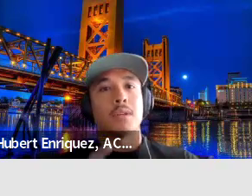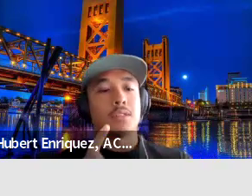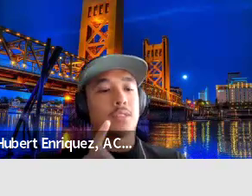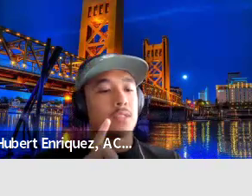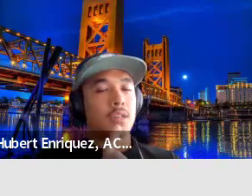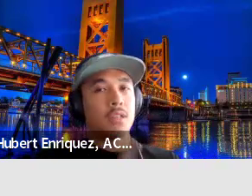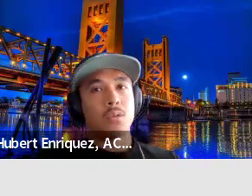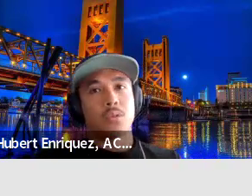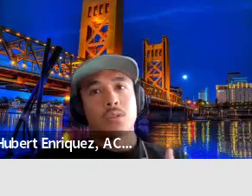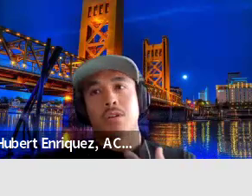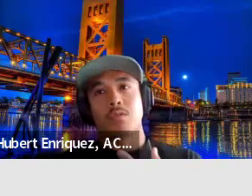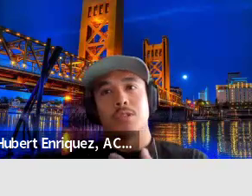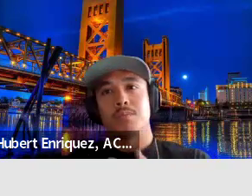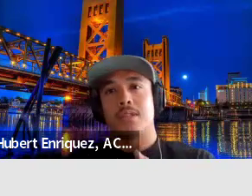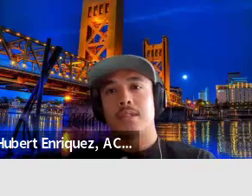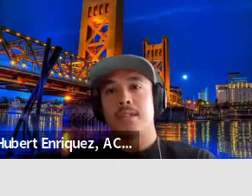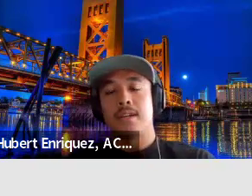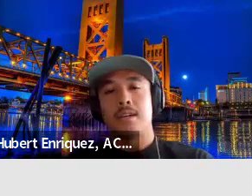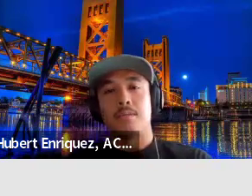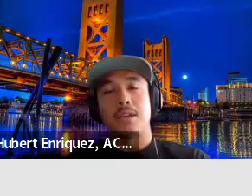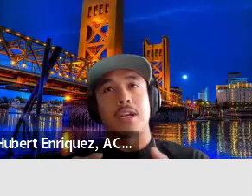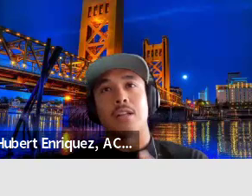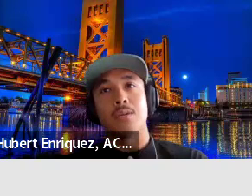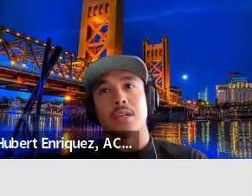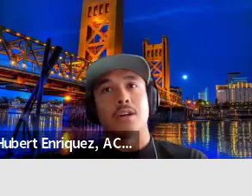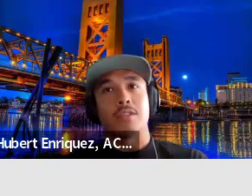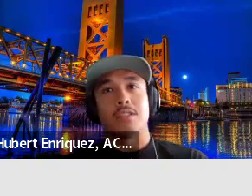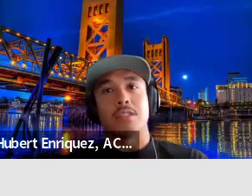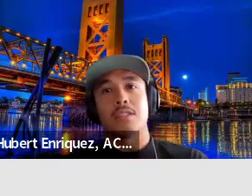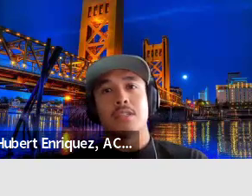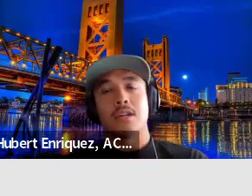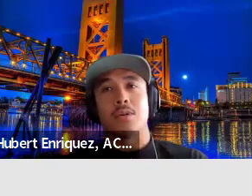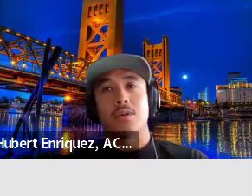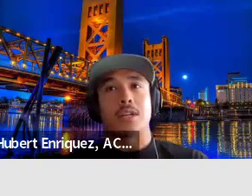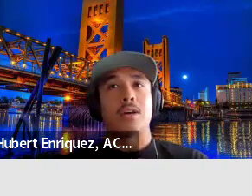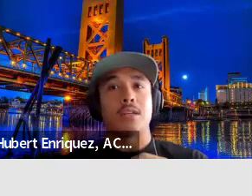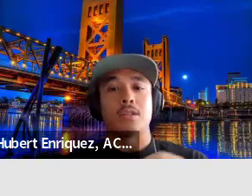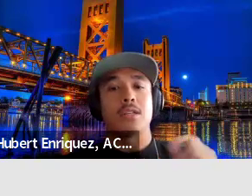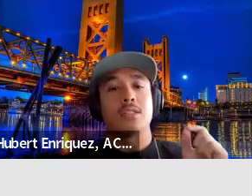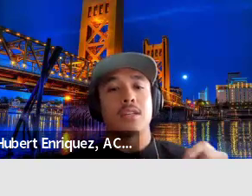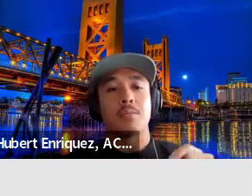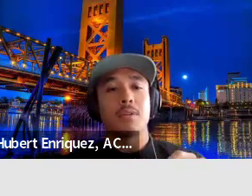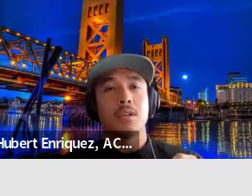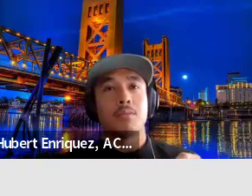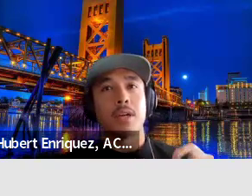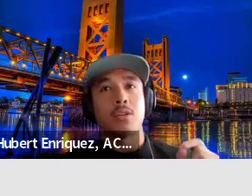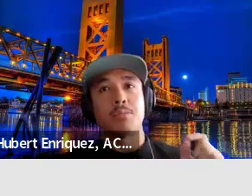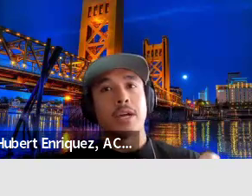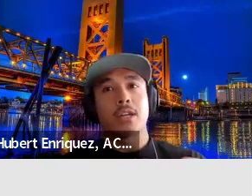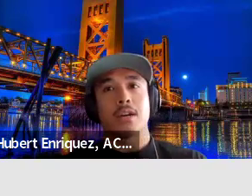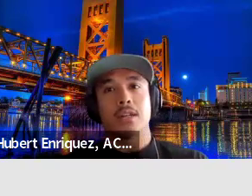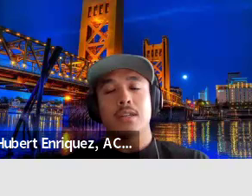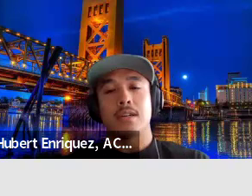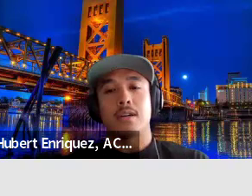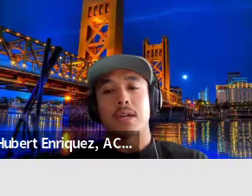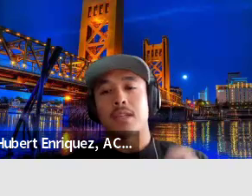fire departments, local law enforcement, and your Cal OES offices within your county. So you could sign up by alerts